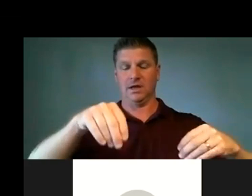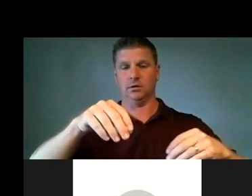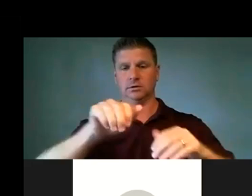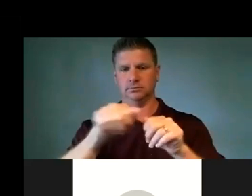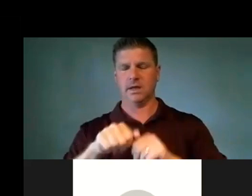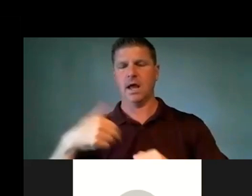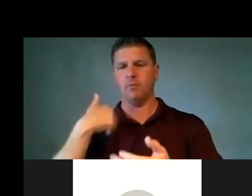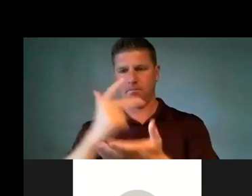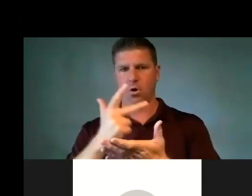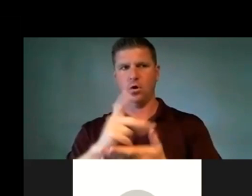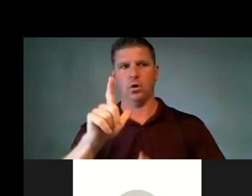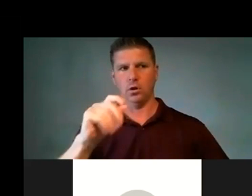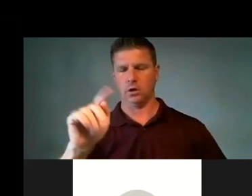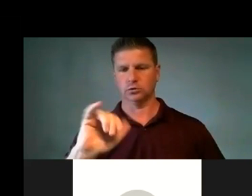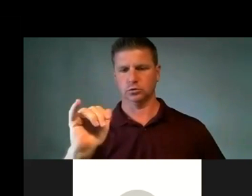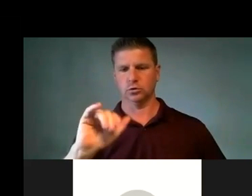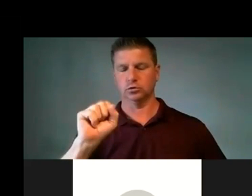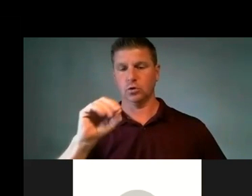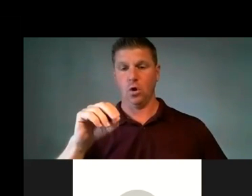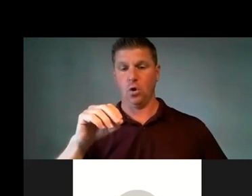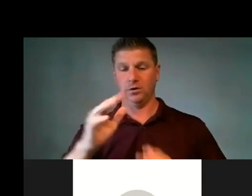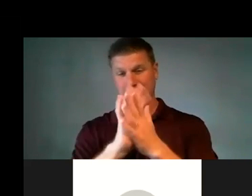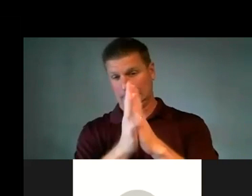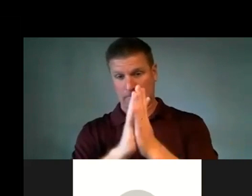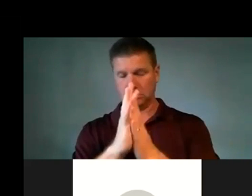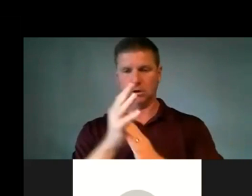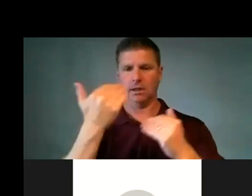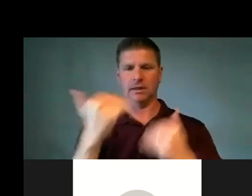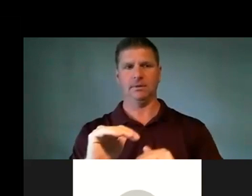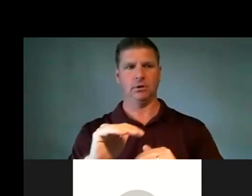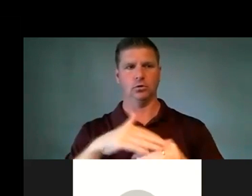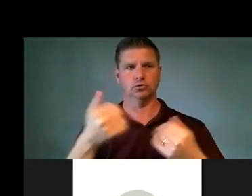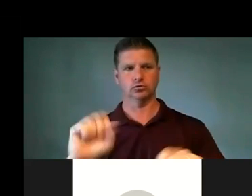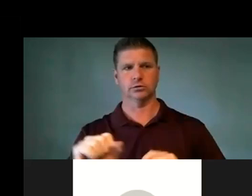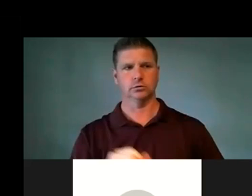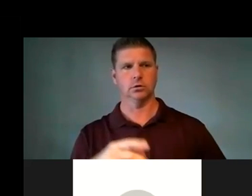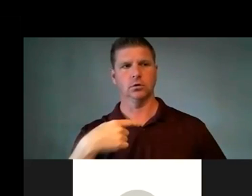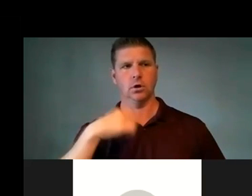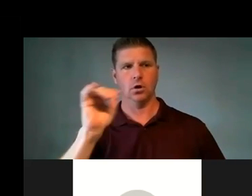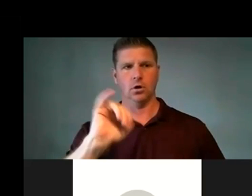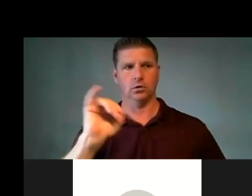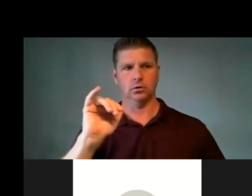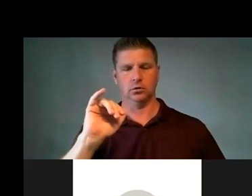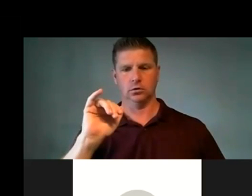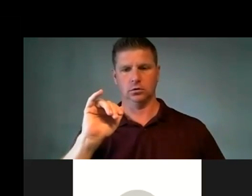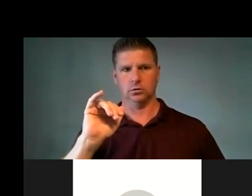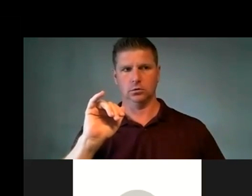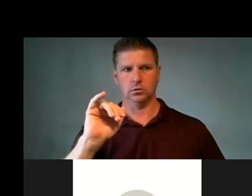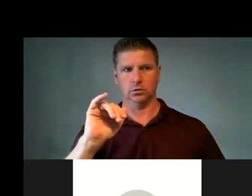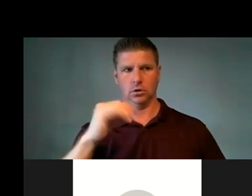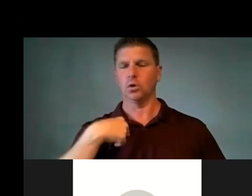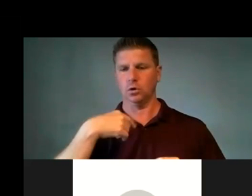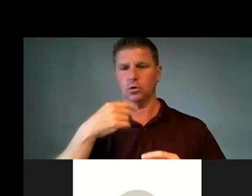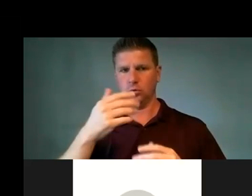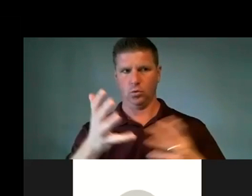parking lot as well, so that the congestion on the street is limited. We also wanted and have been working over